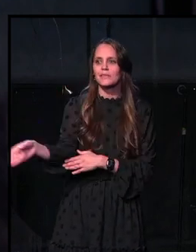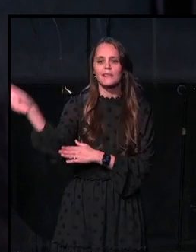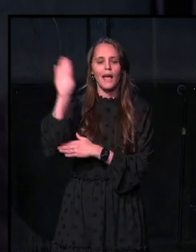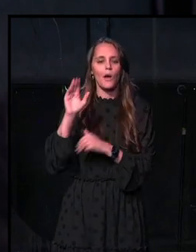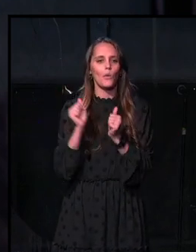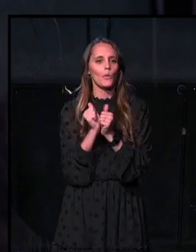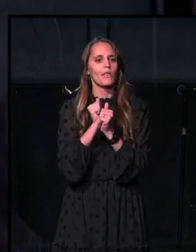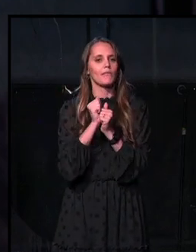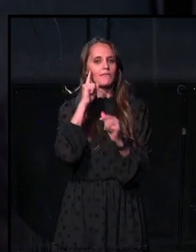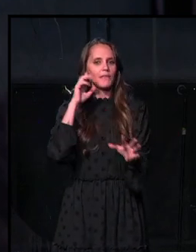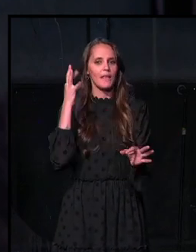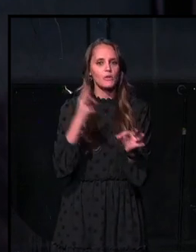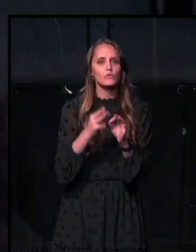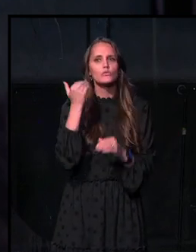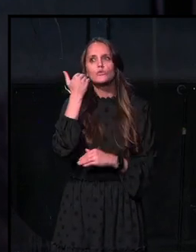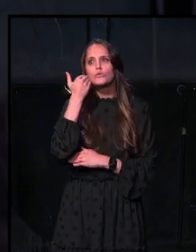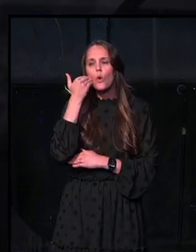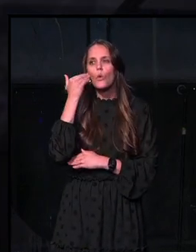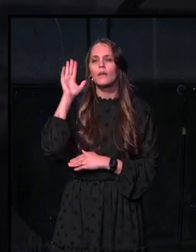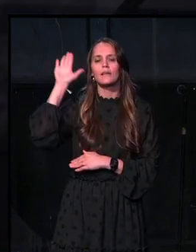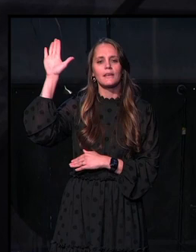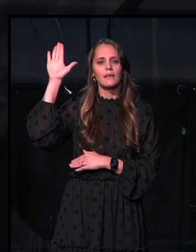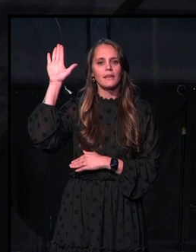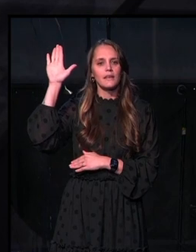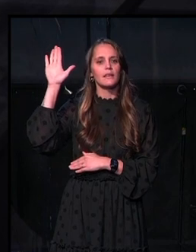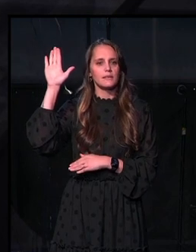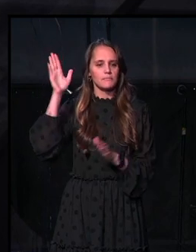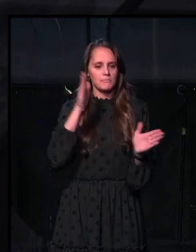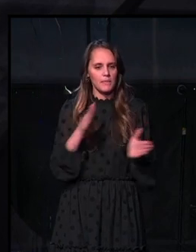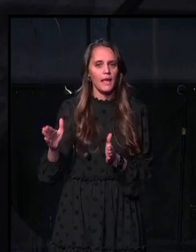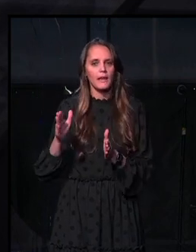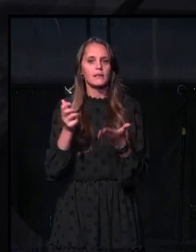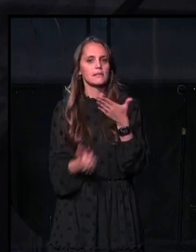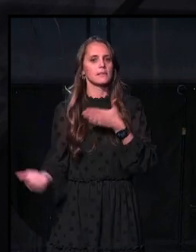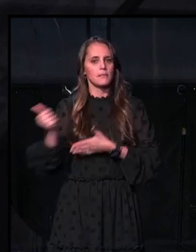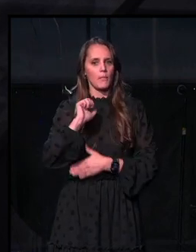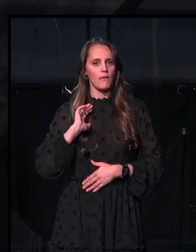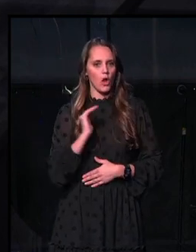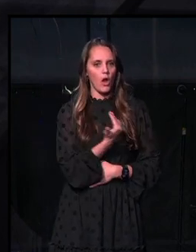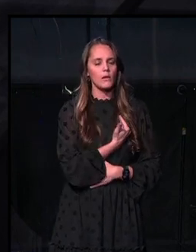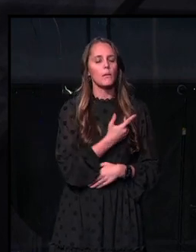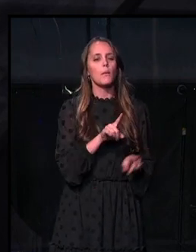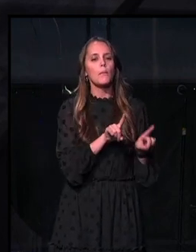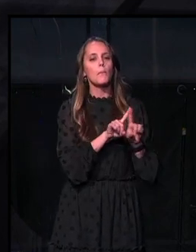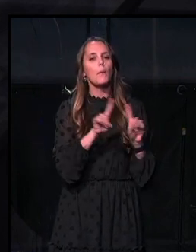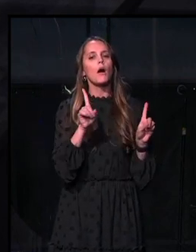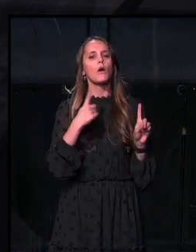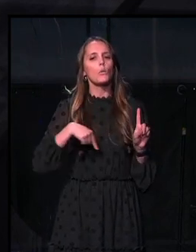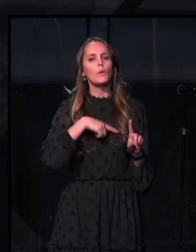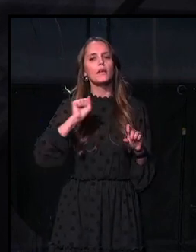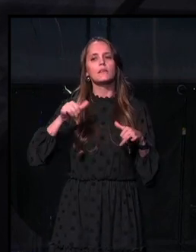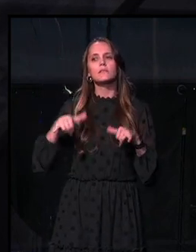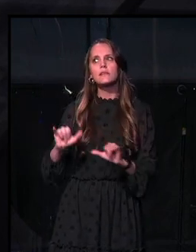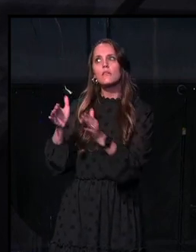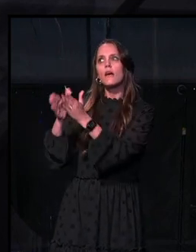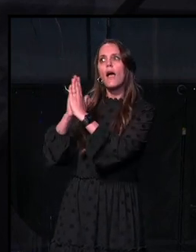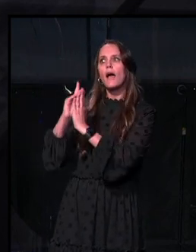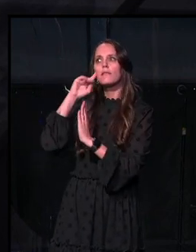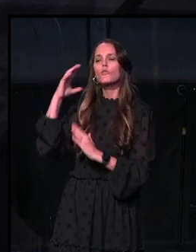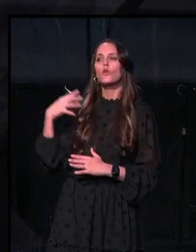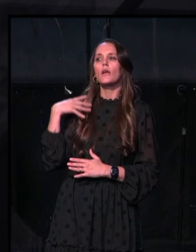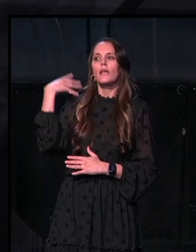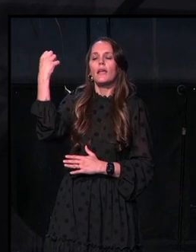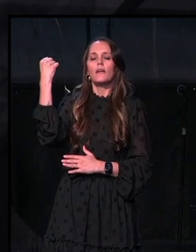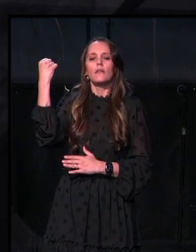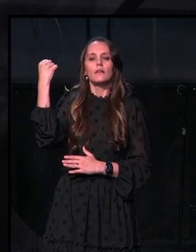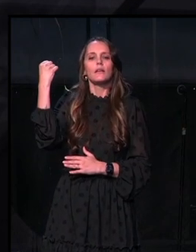ours, but we can also ask for healing and be expectant for what He can give. And so we just invite you